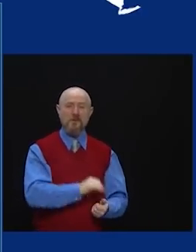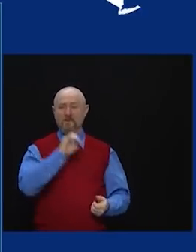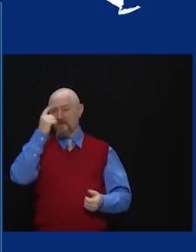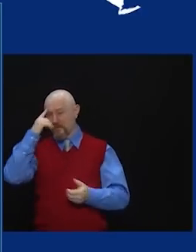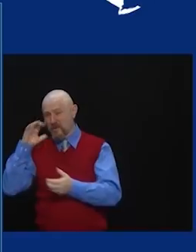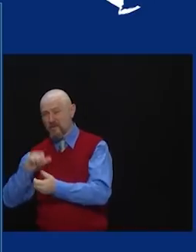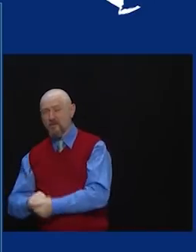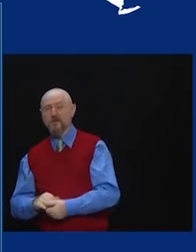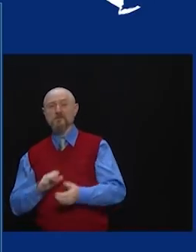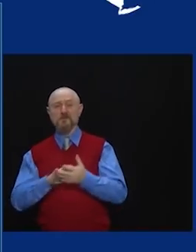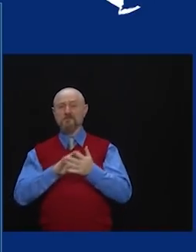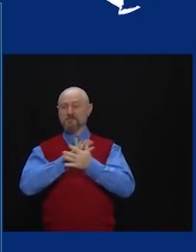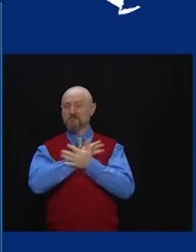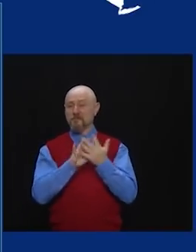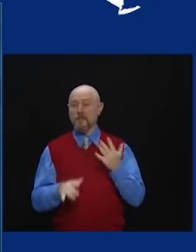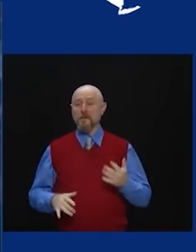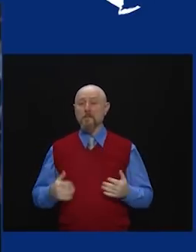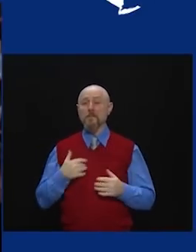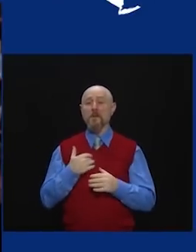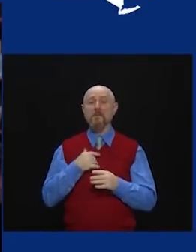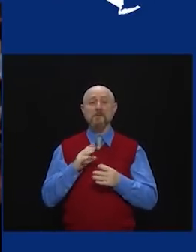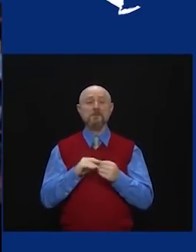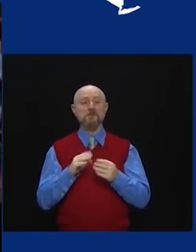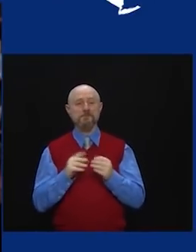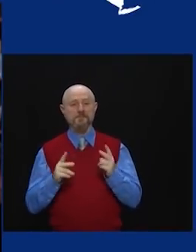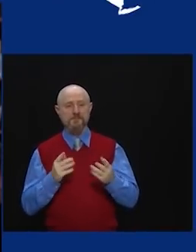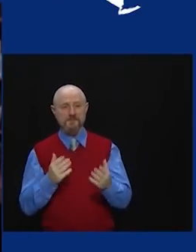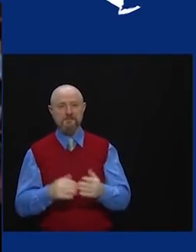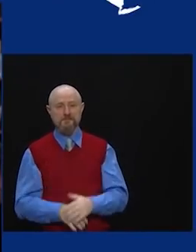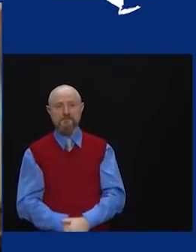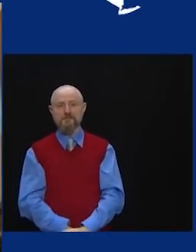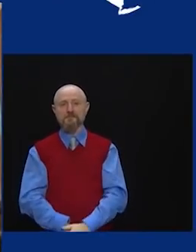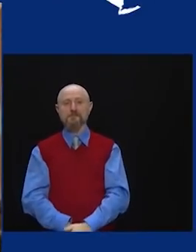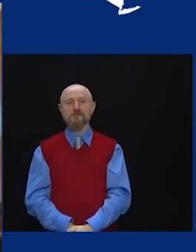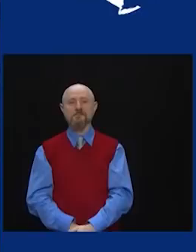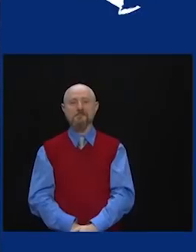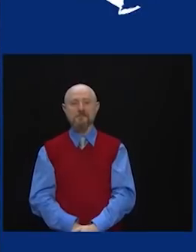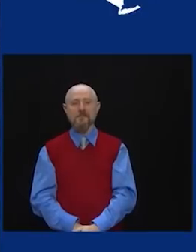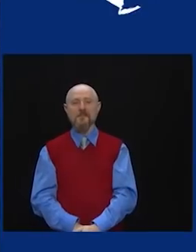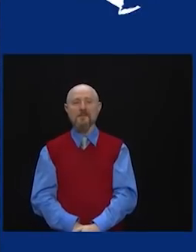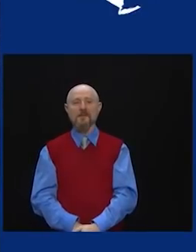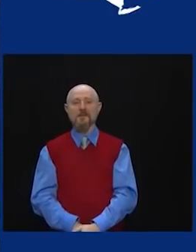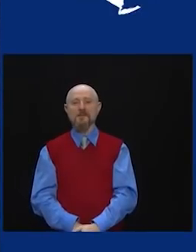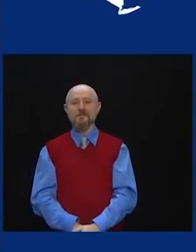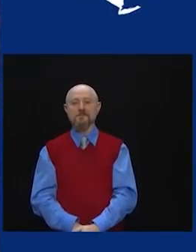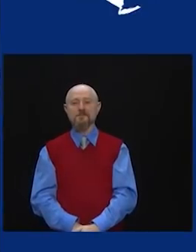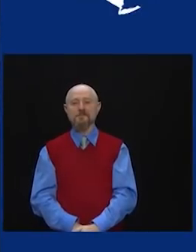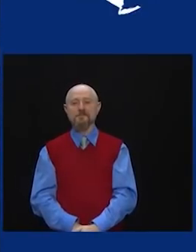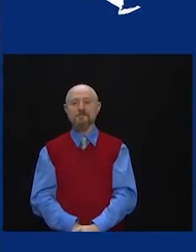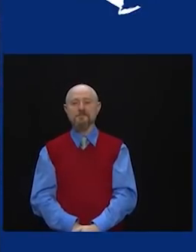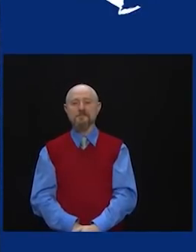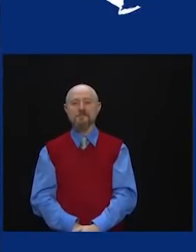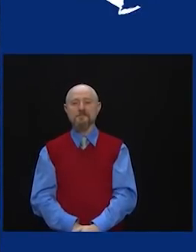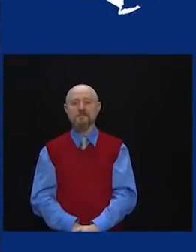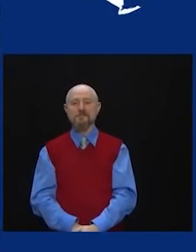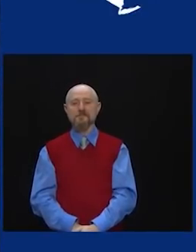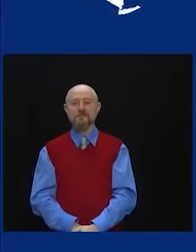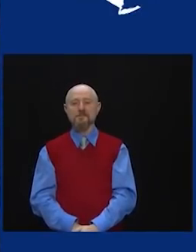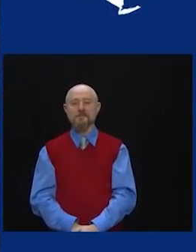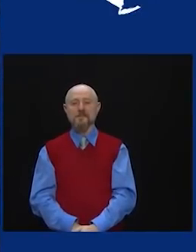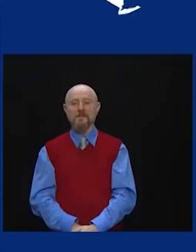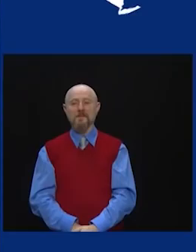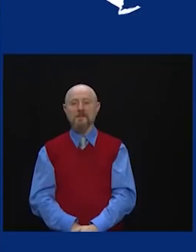say. Hi, everyone in New York. This is Senator Chuck Schumer. Hello, New York. This is Brooklyn Borough President